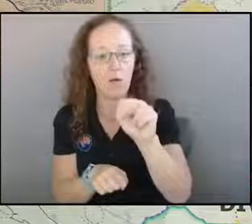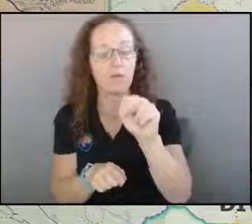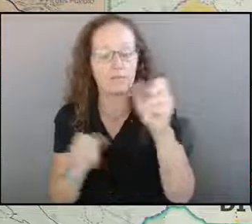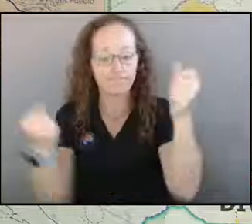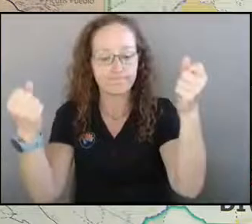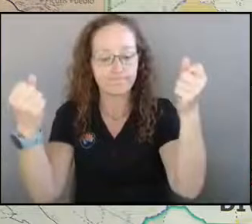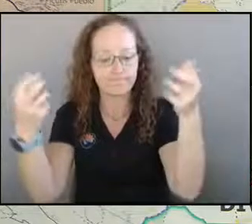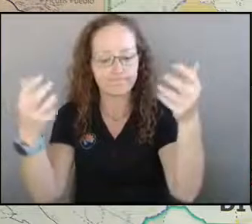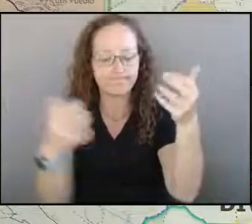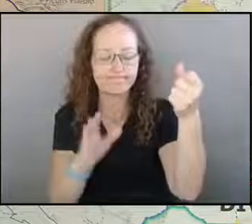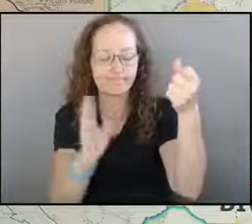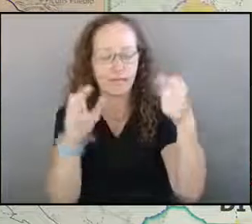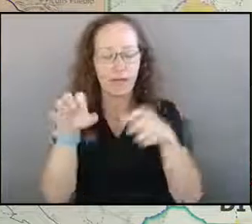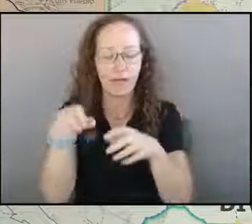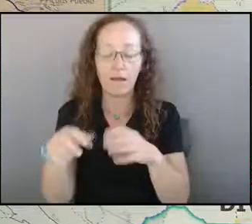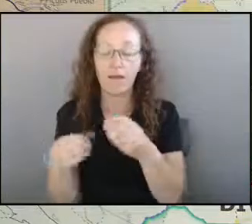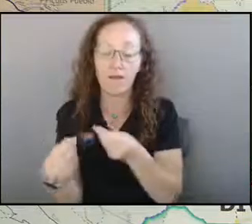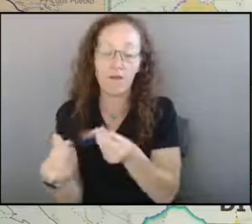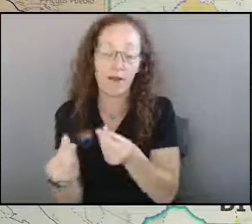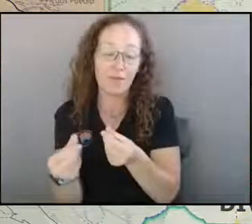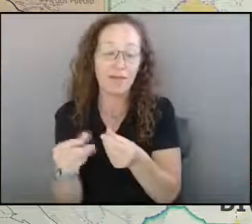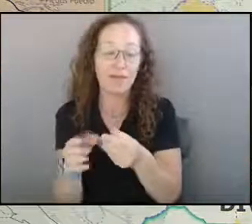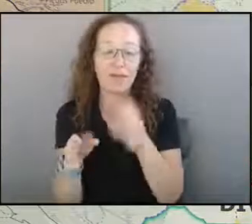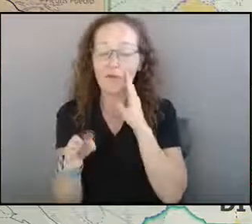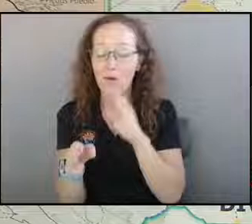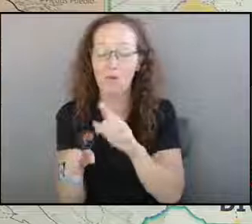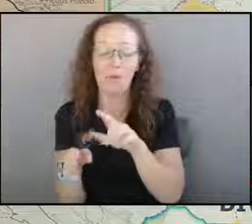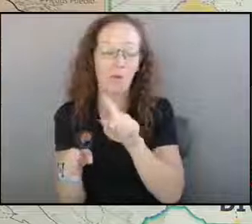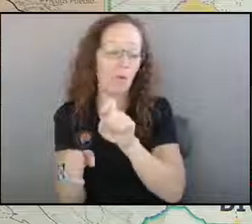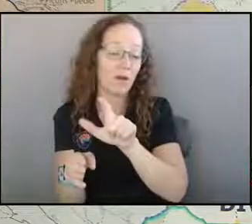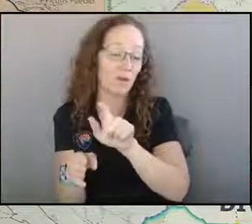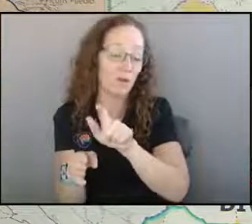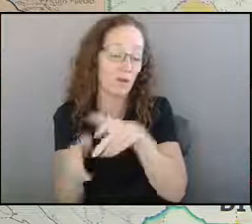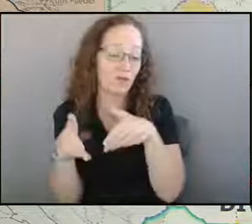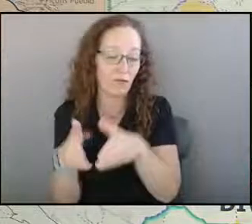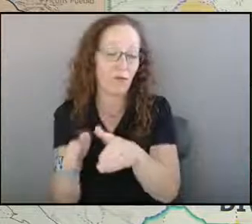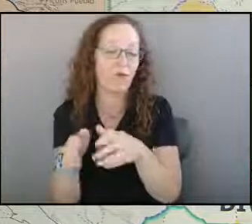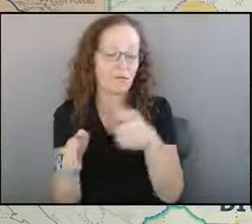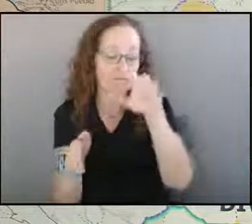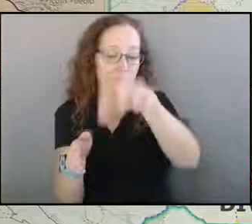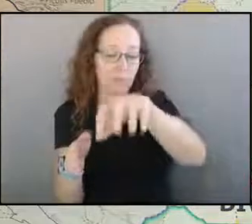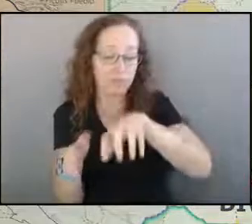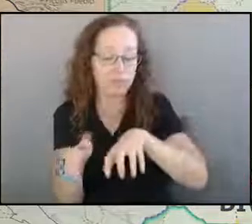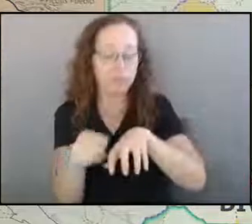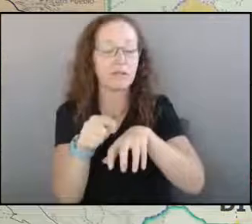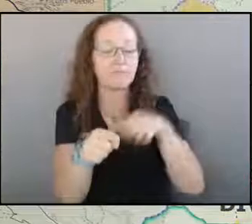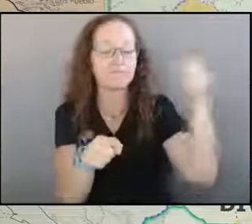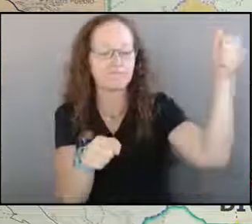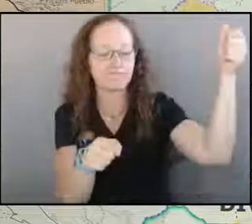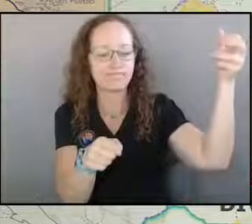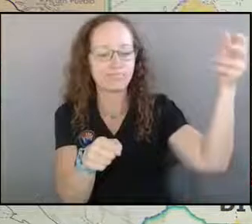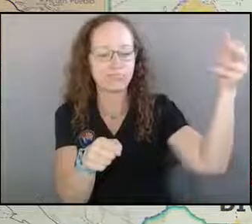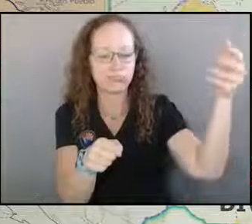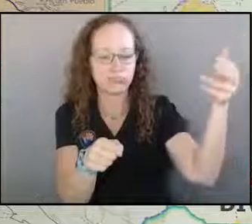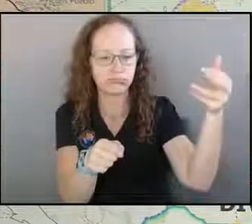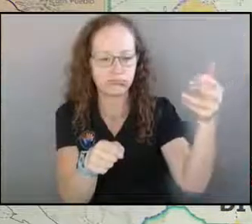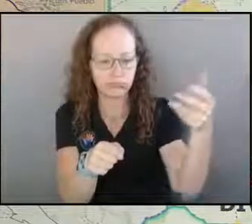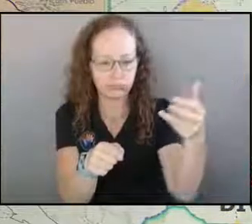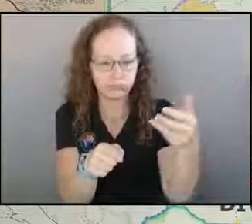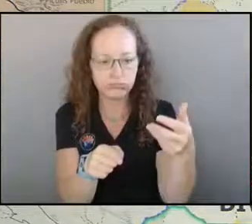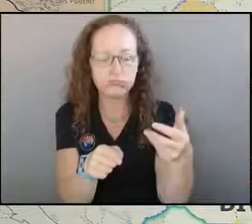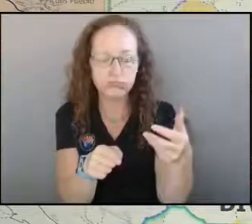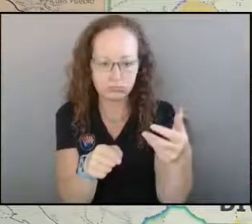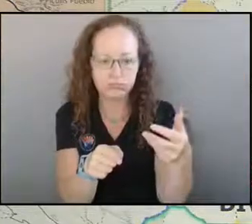that are adjacent to the 121 road here, and everything's looking good. So the fire's backing down